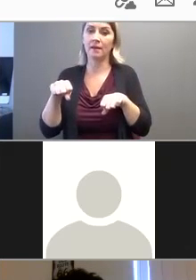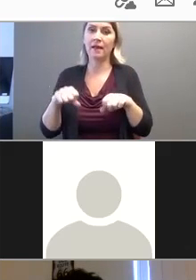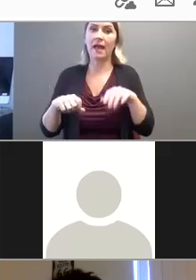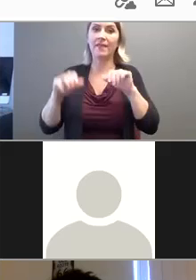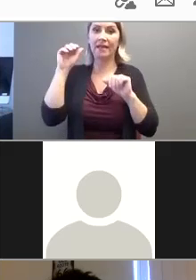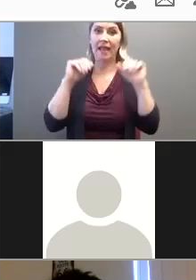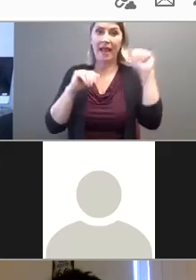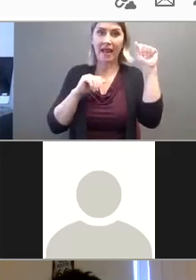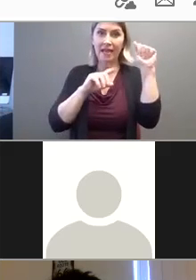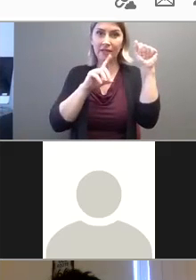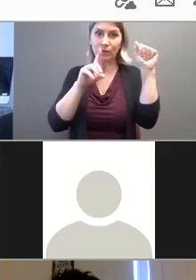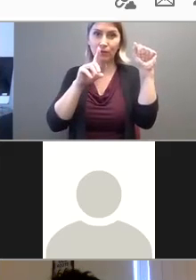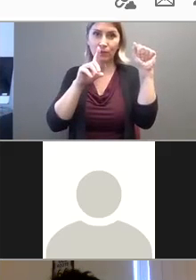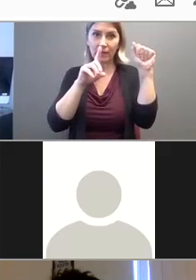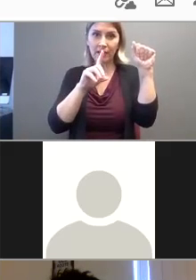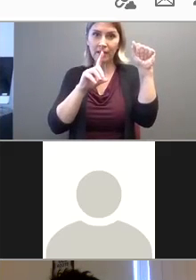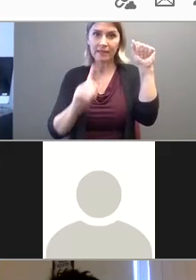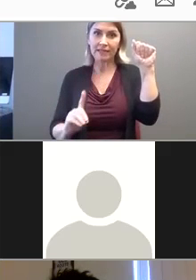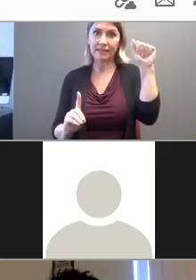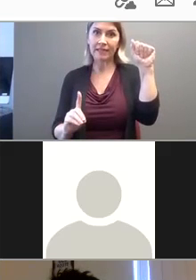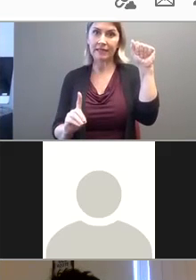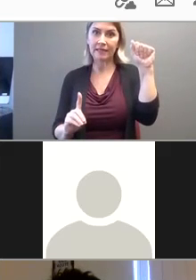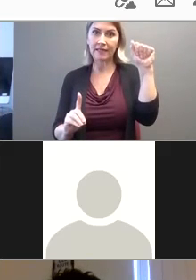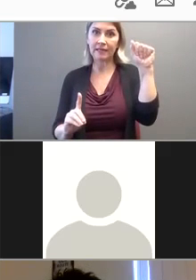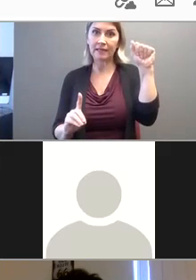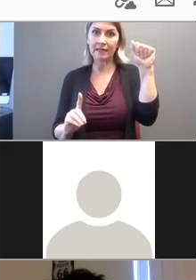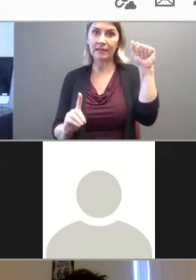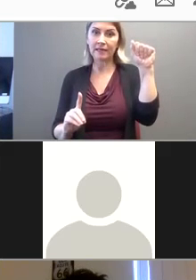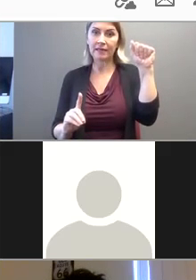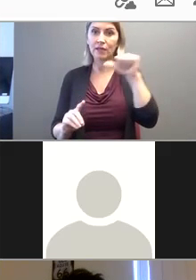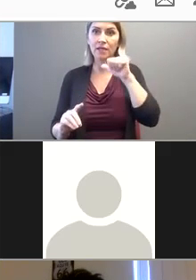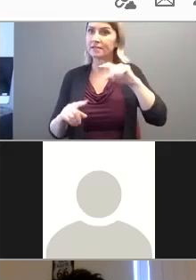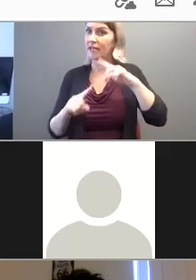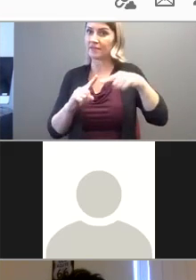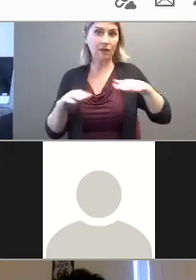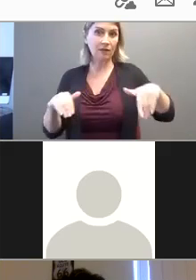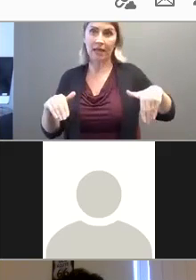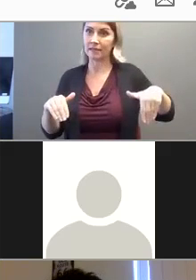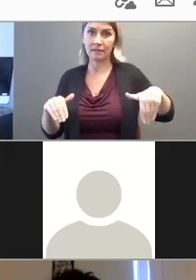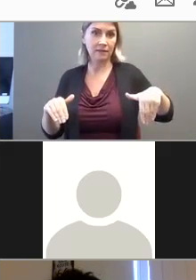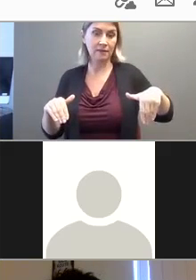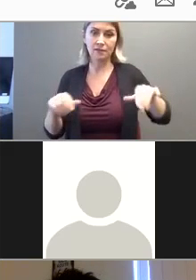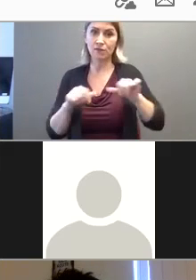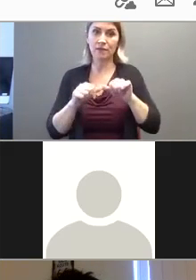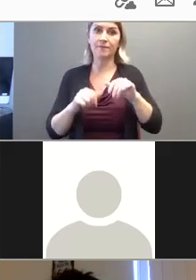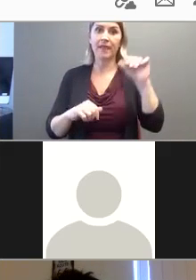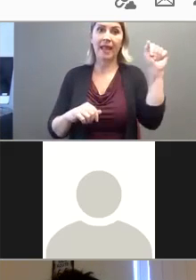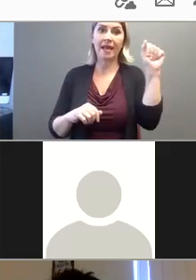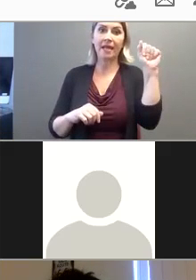D. That is fine. No cycle yet. Connected. A to